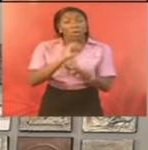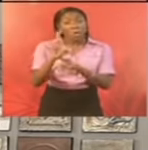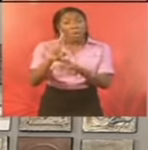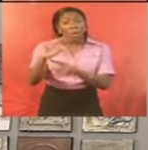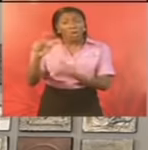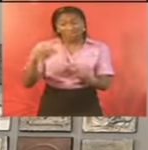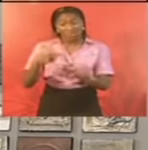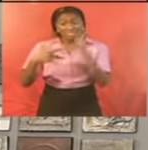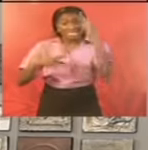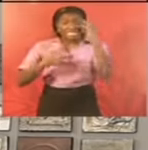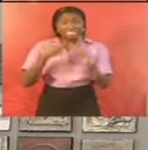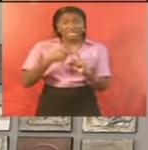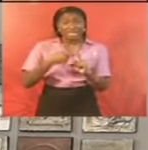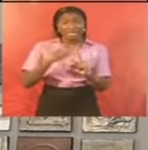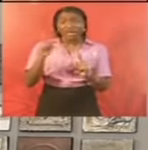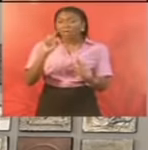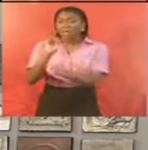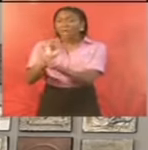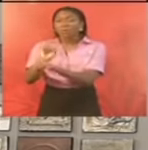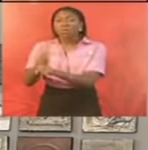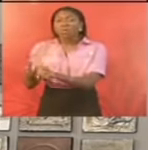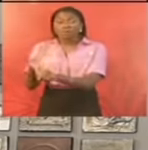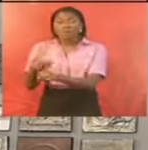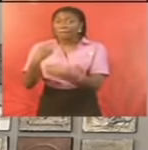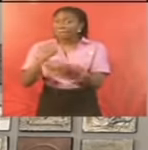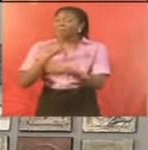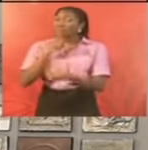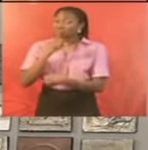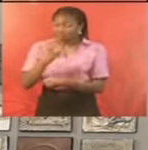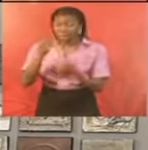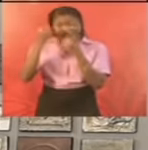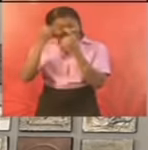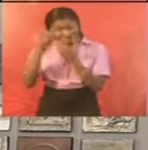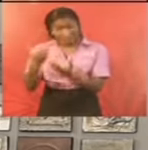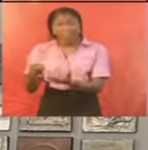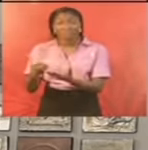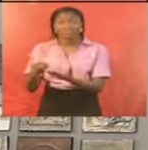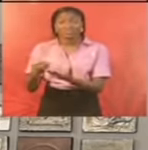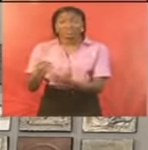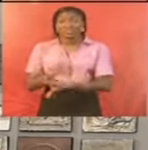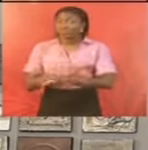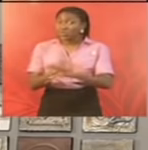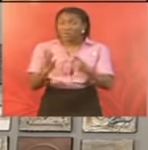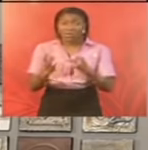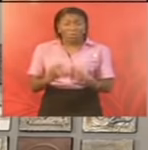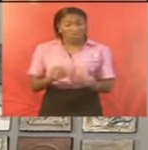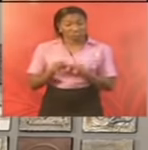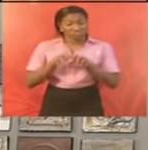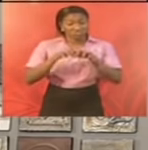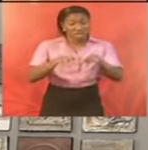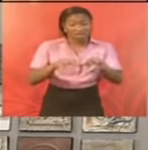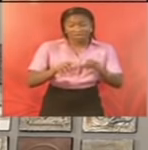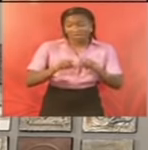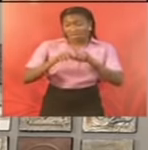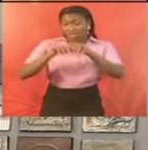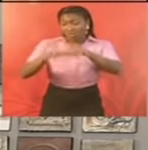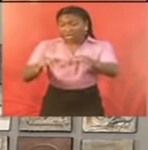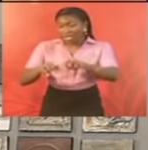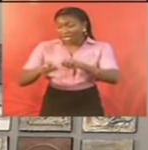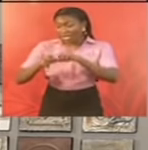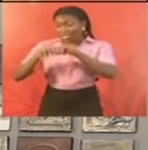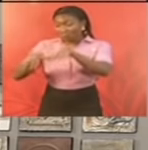down because one person who was exposed remains in circulation, develops illness, and passes it on to